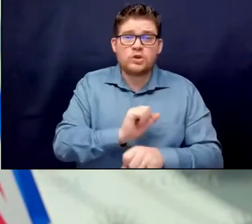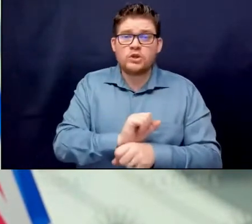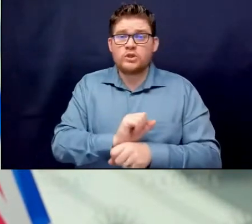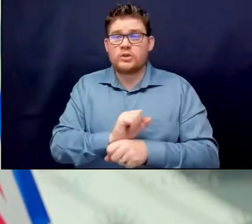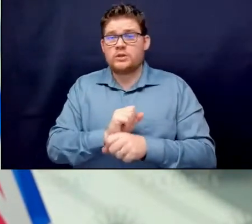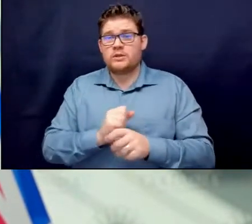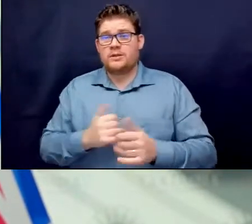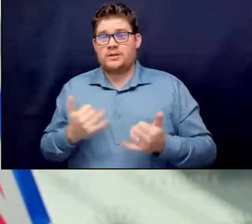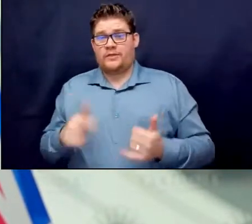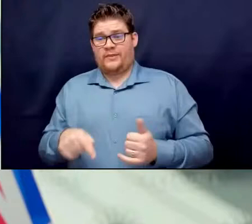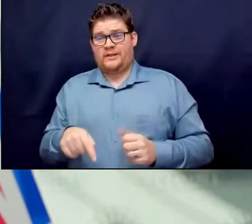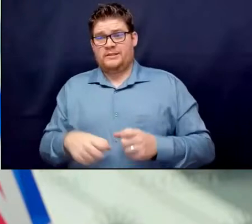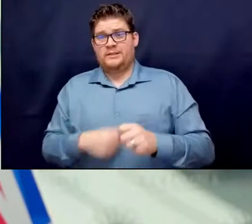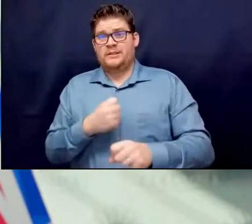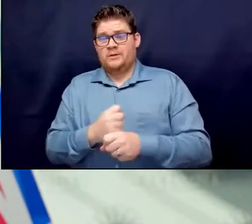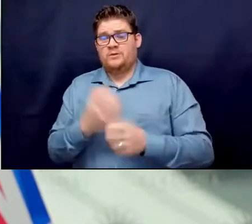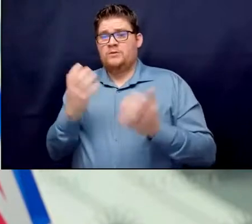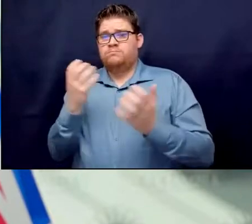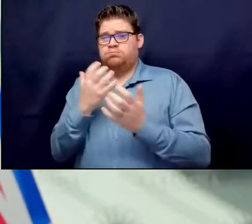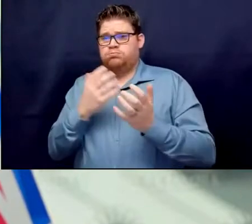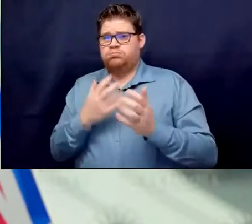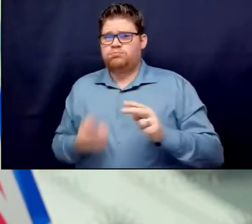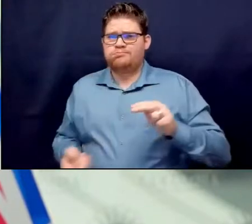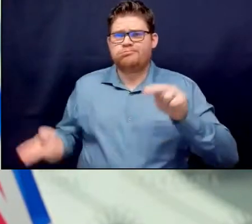time when you have incrementally